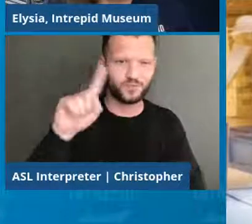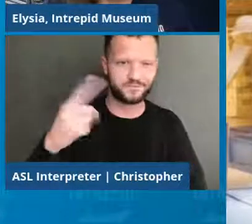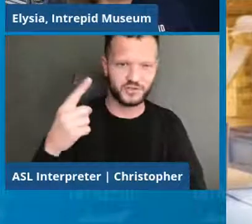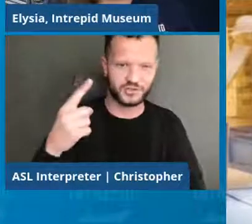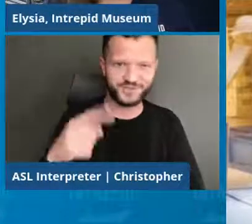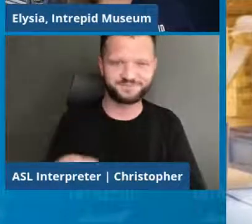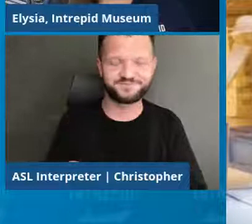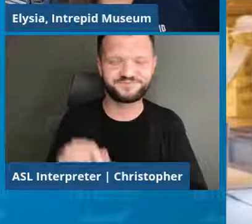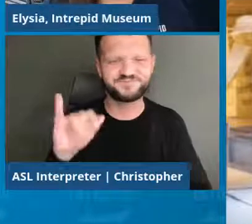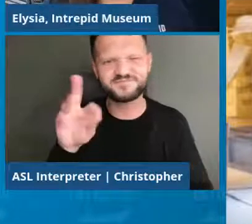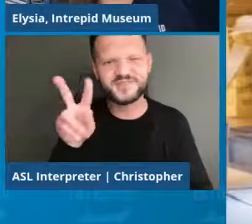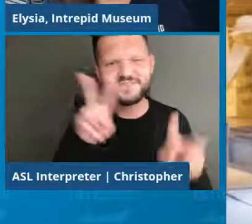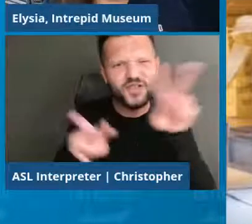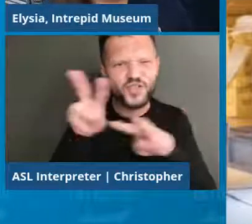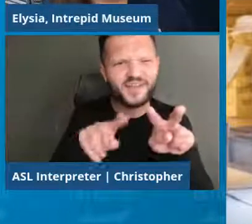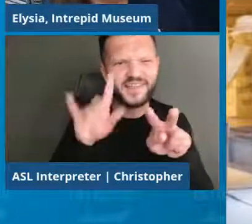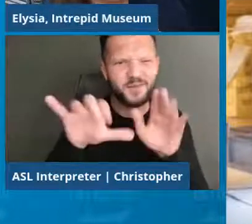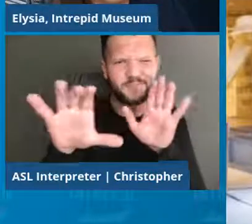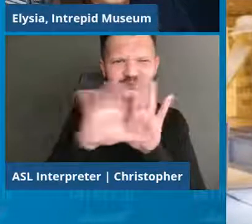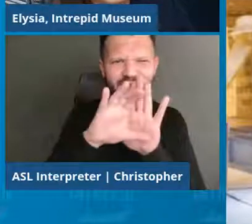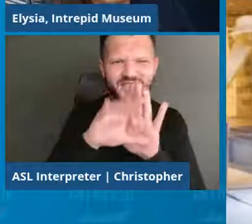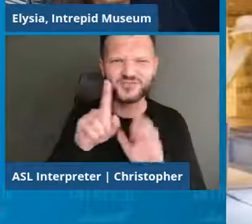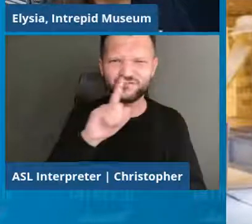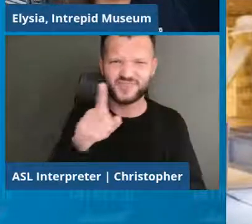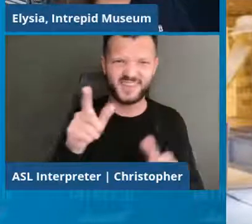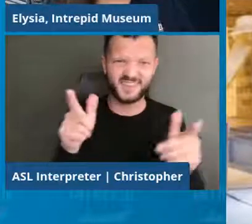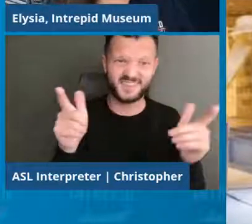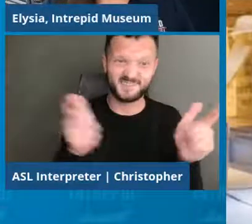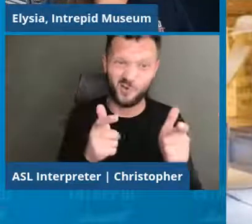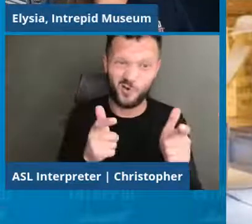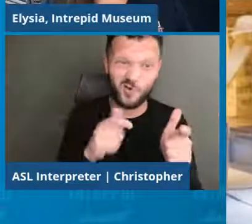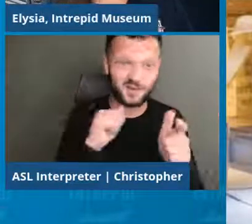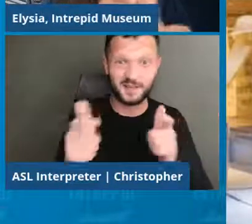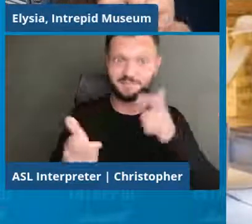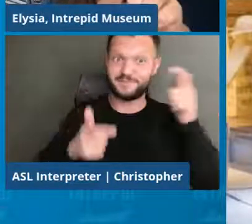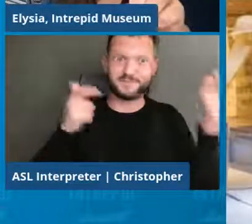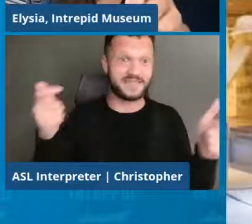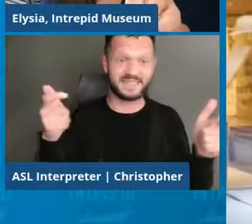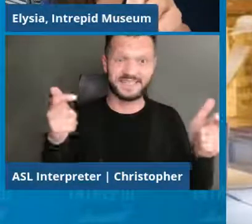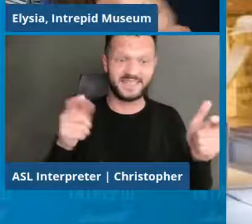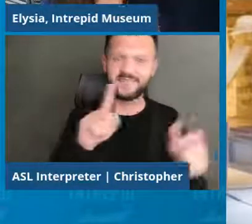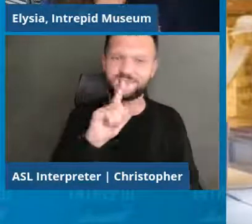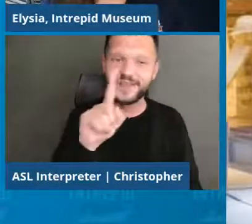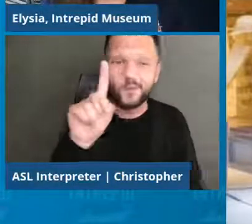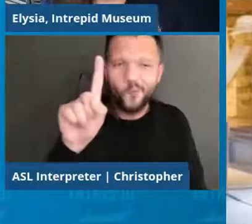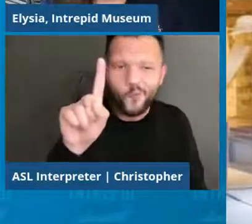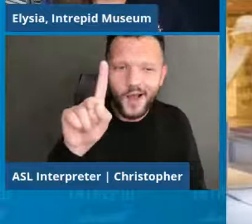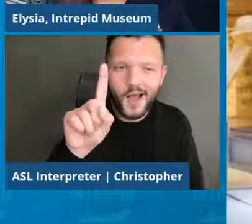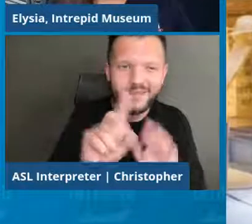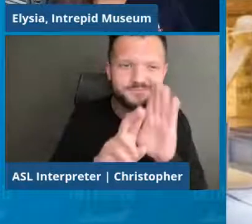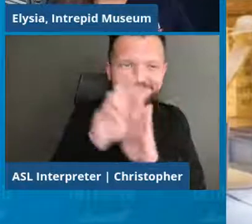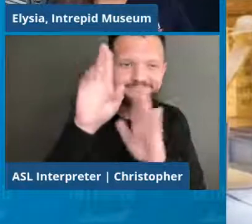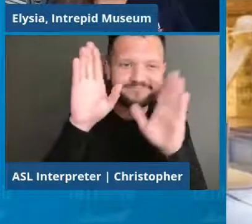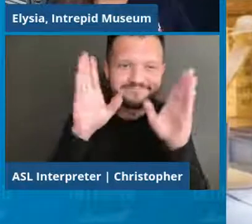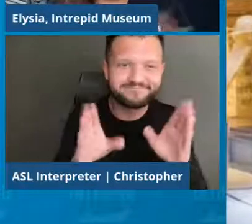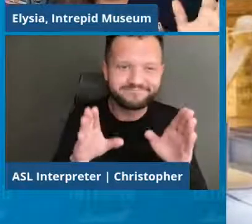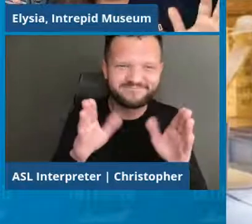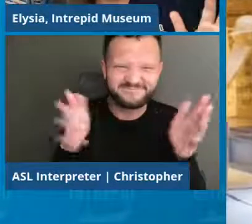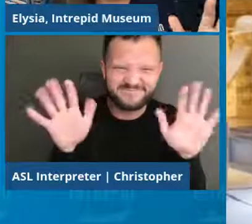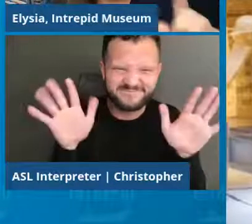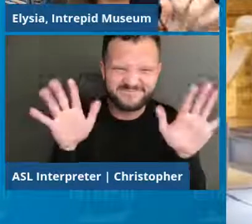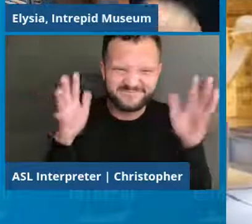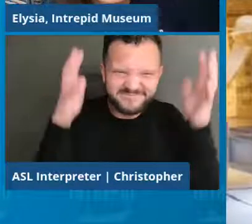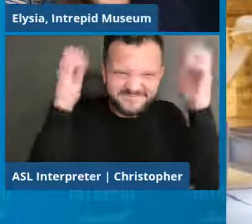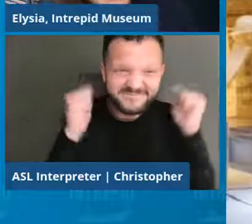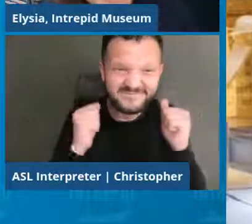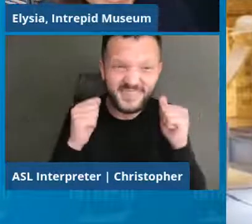looking at it that, yeah, it's not very big, right? In fact, it only held one astronaut inside of it. So if anyone out